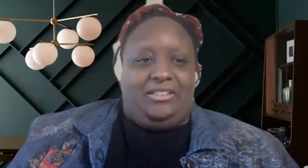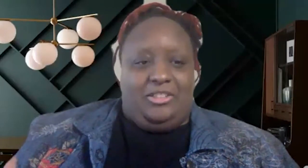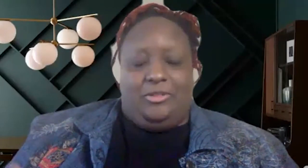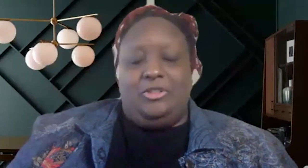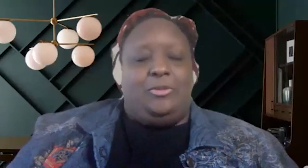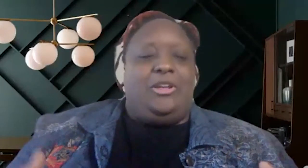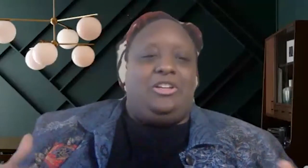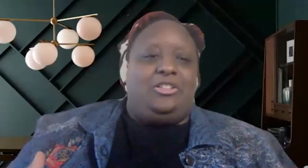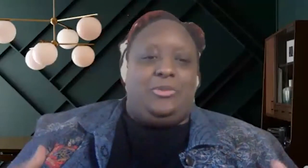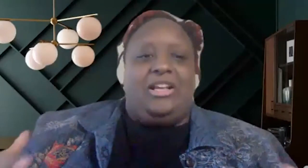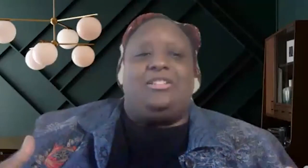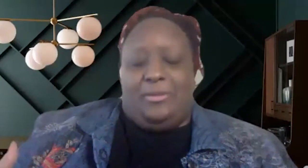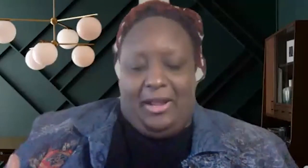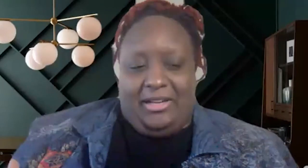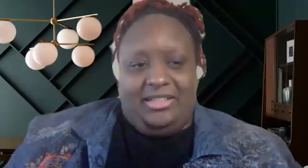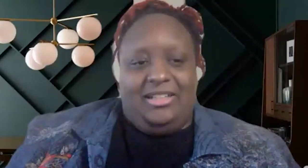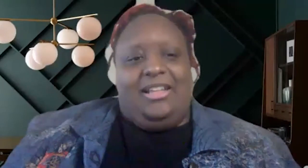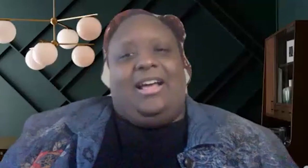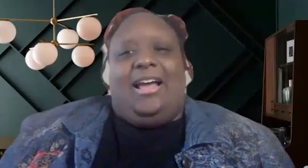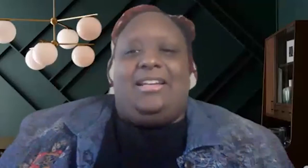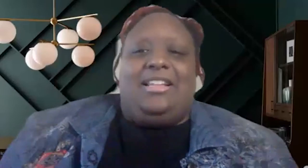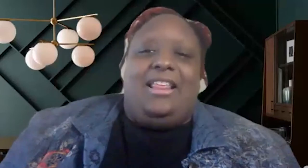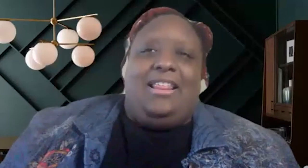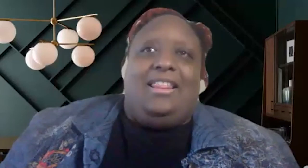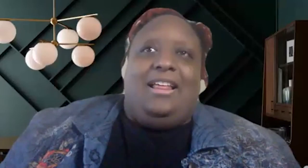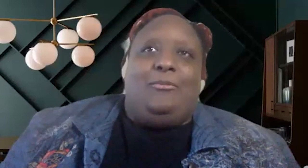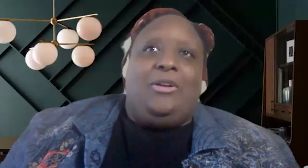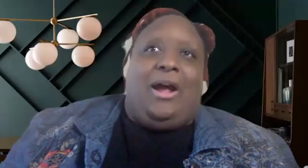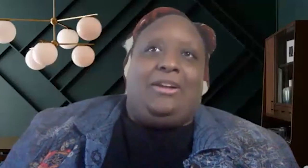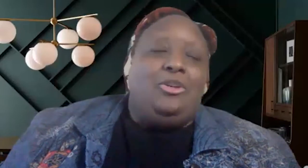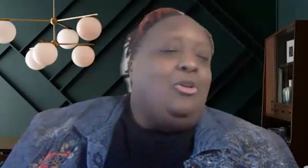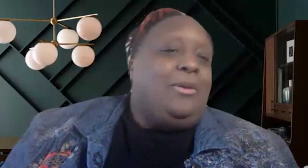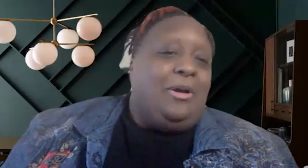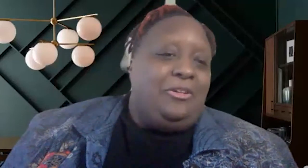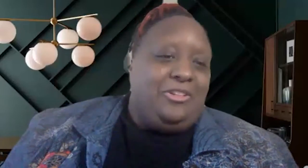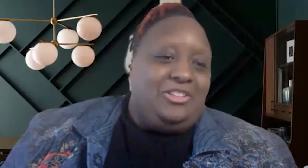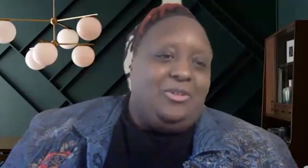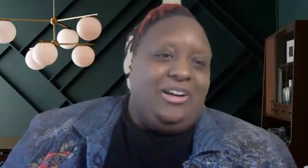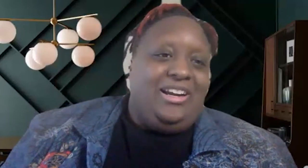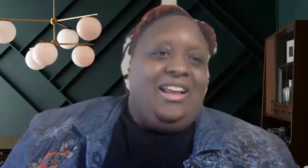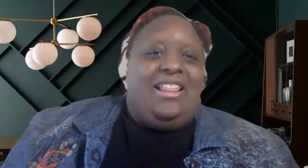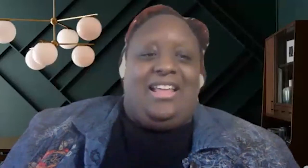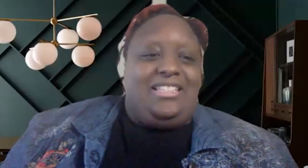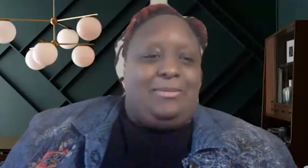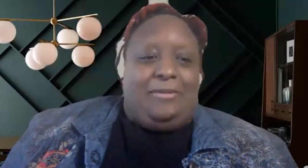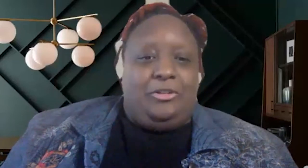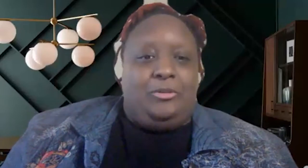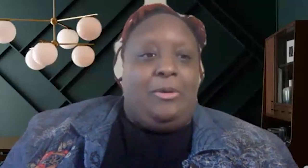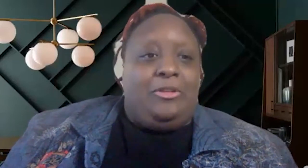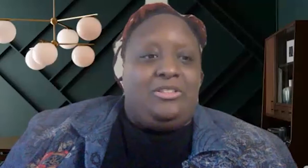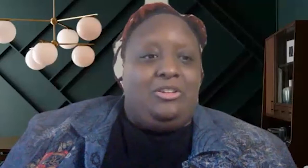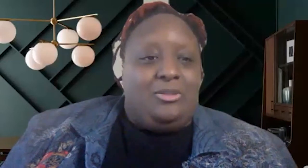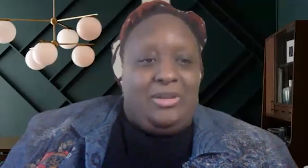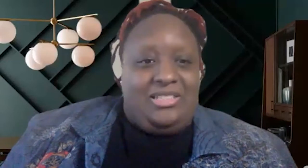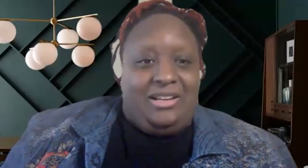body, being judged because of my body. And when I told my mother this story that same afternoon, my